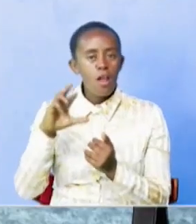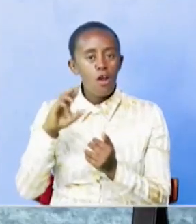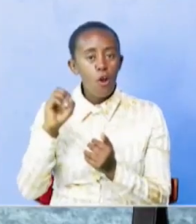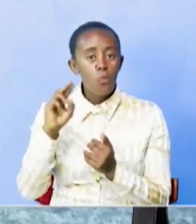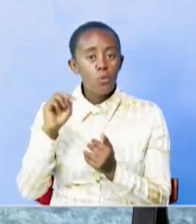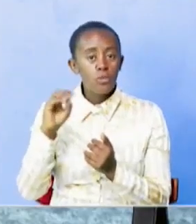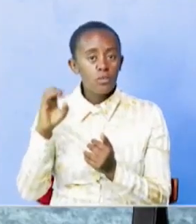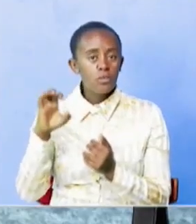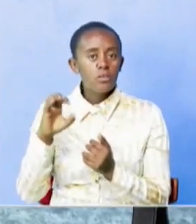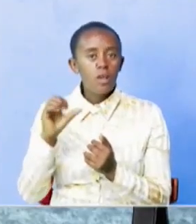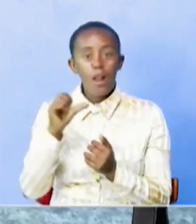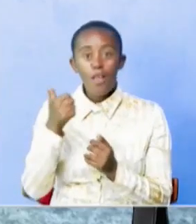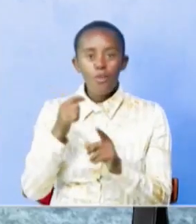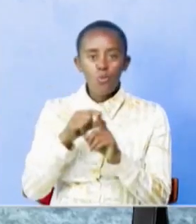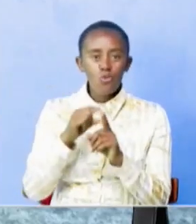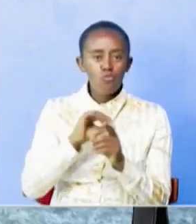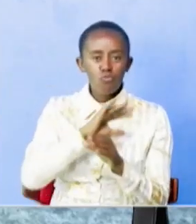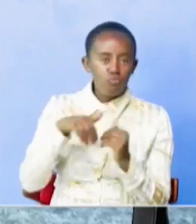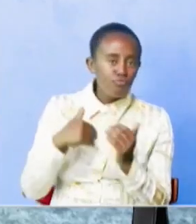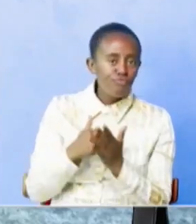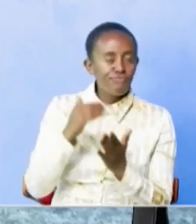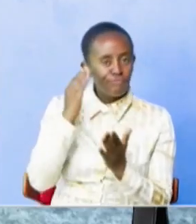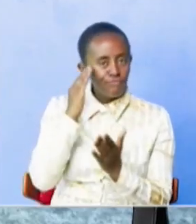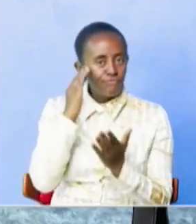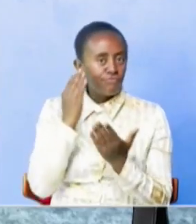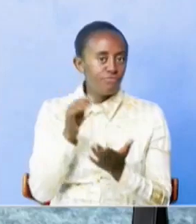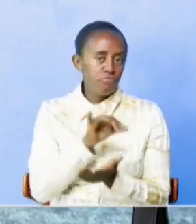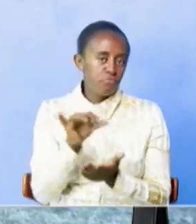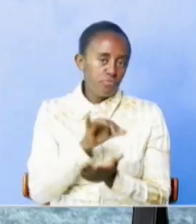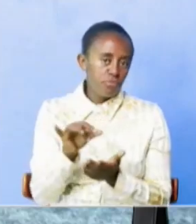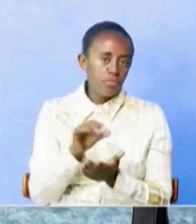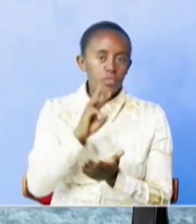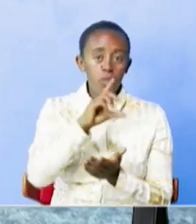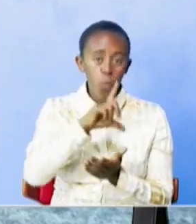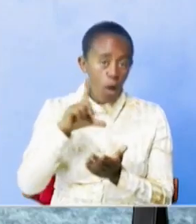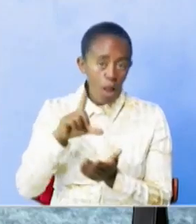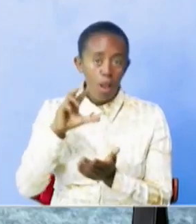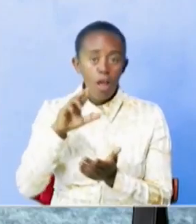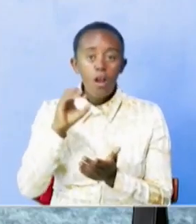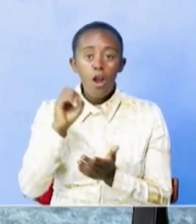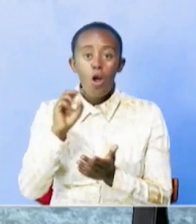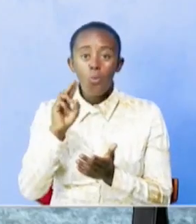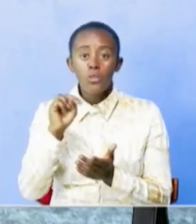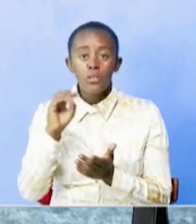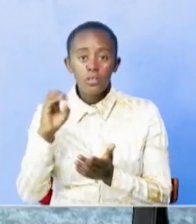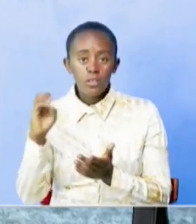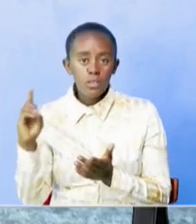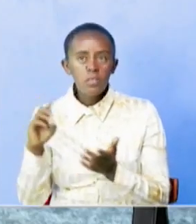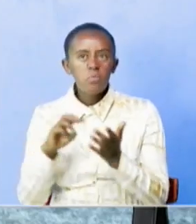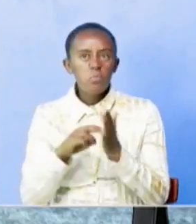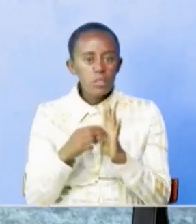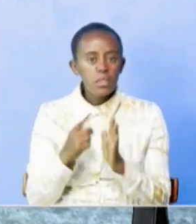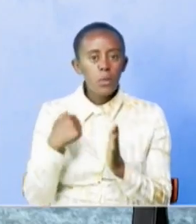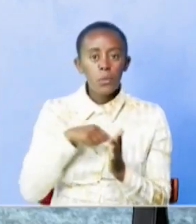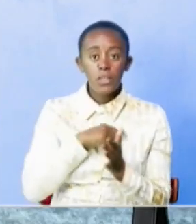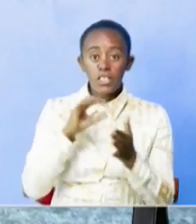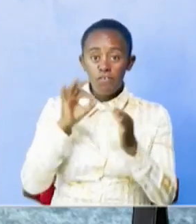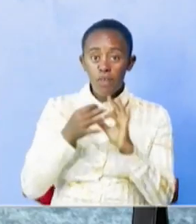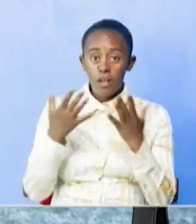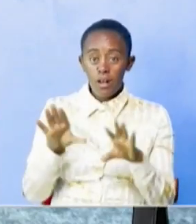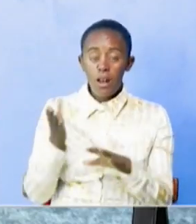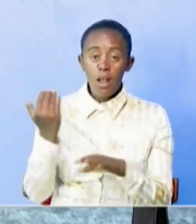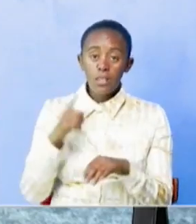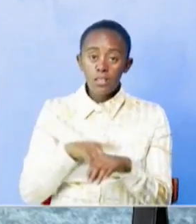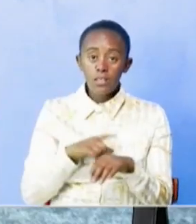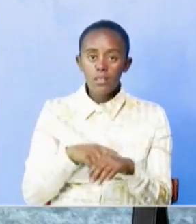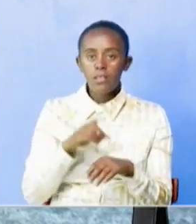Well-rounded is another word that we saw last time. Well-rounded means, or what we defined it as last time,